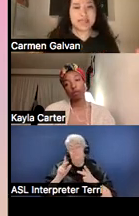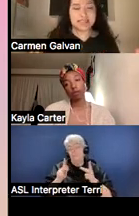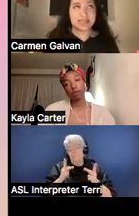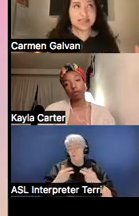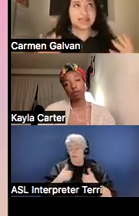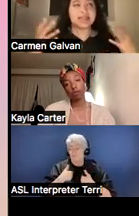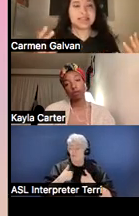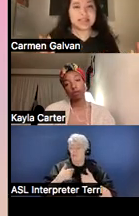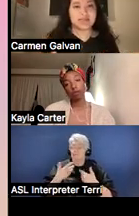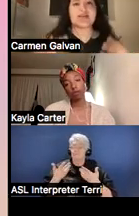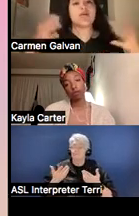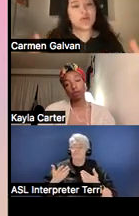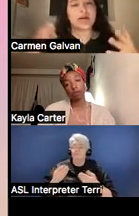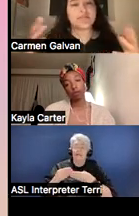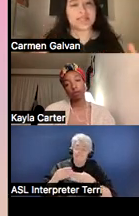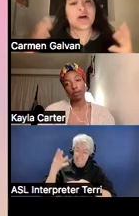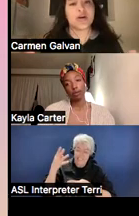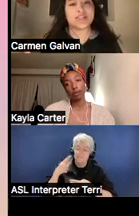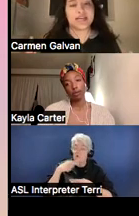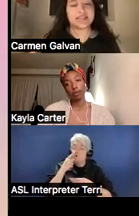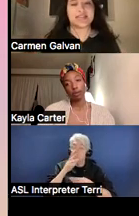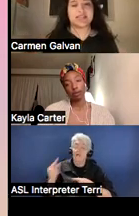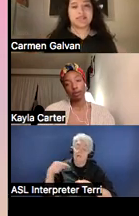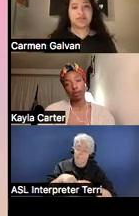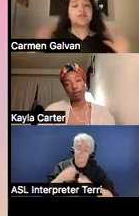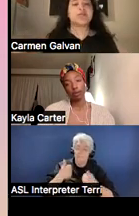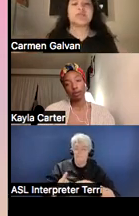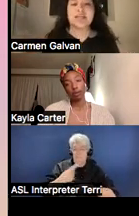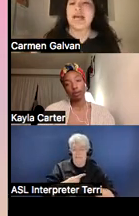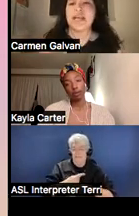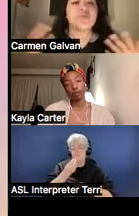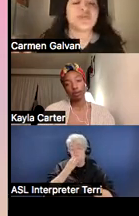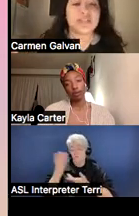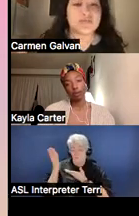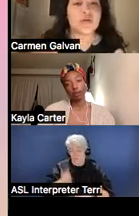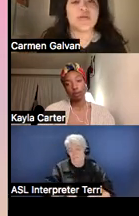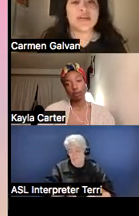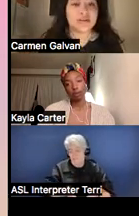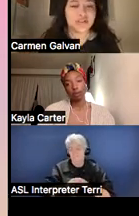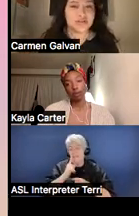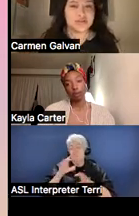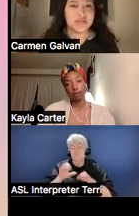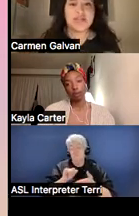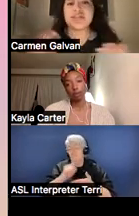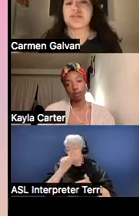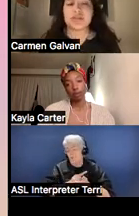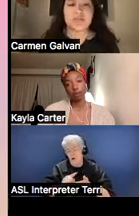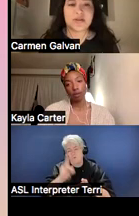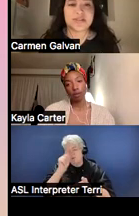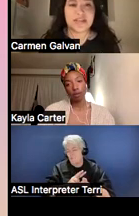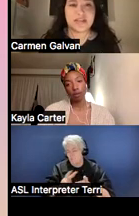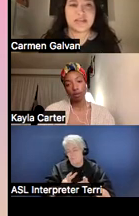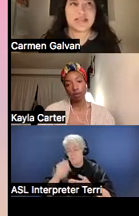a set list of like who comes in on what days to deliver food. And you do this for a week or two, just so